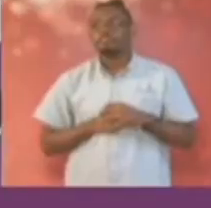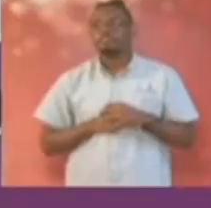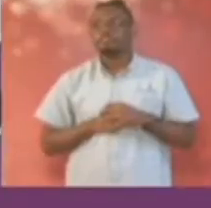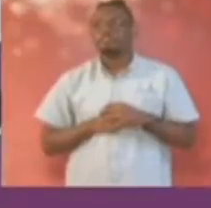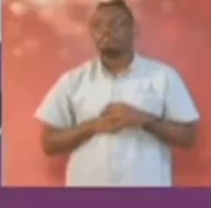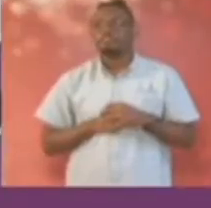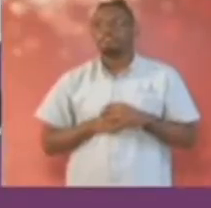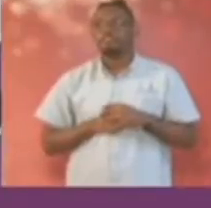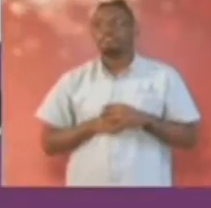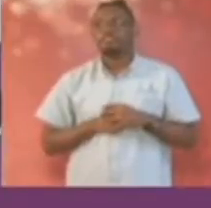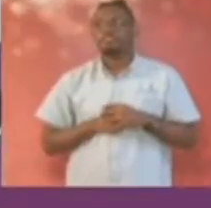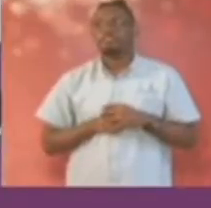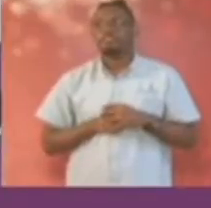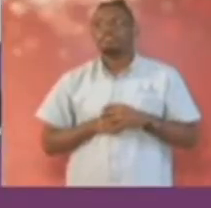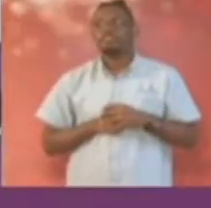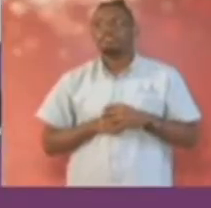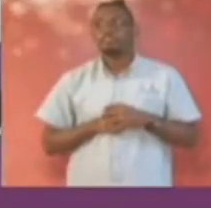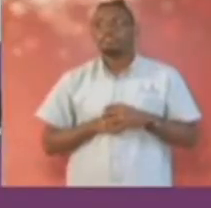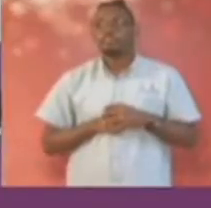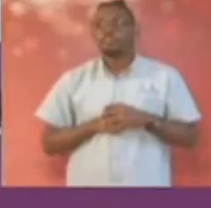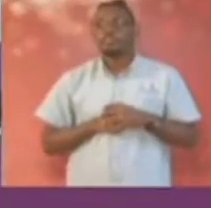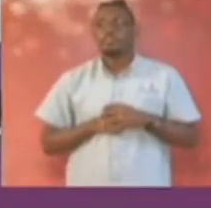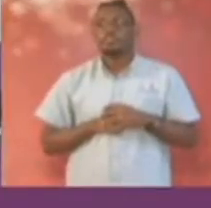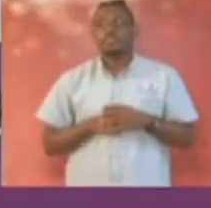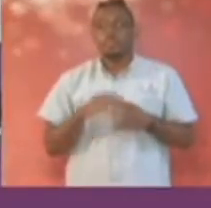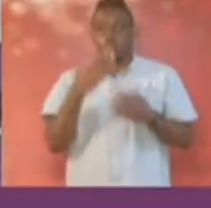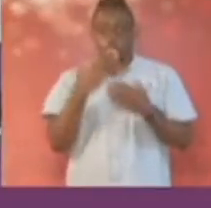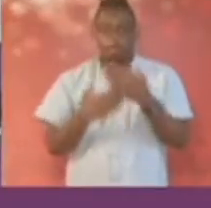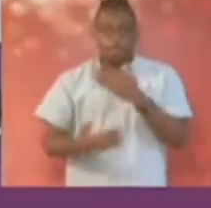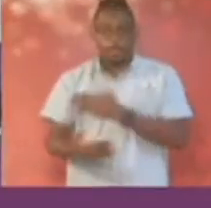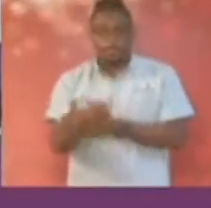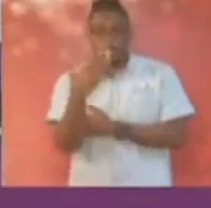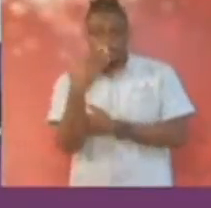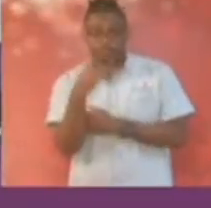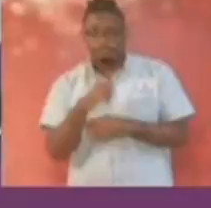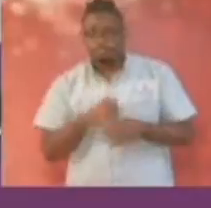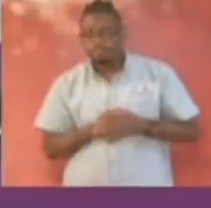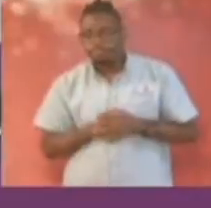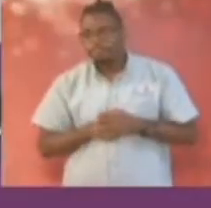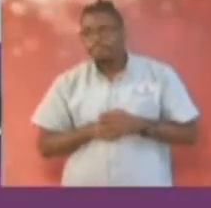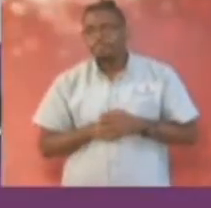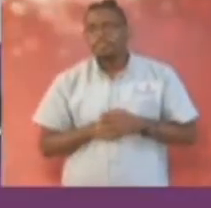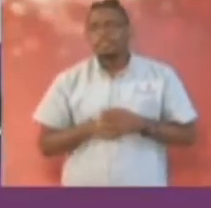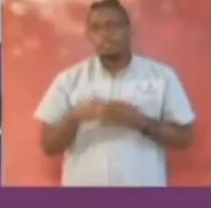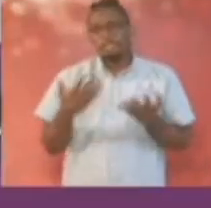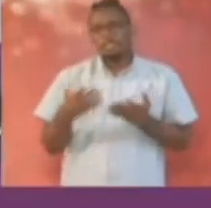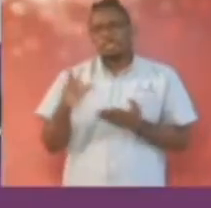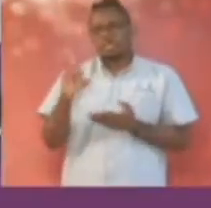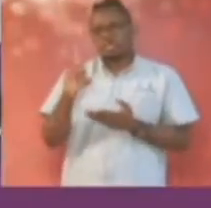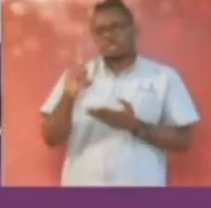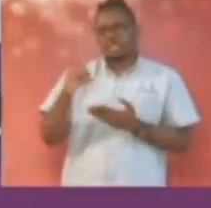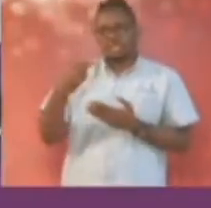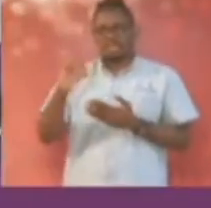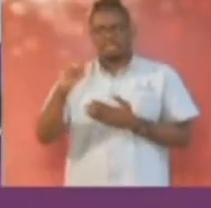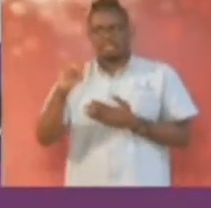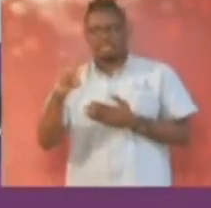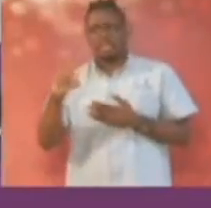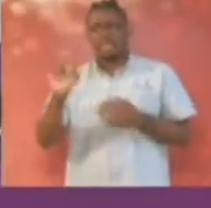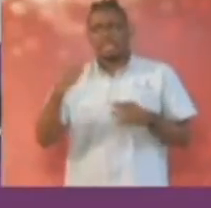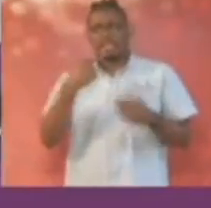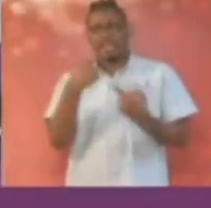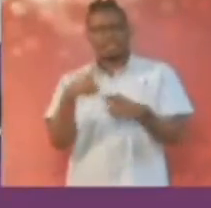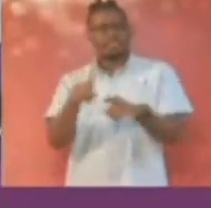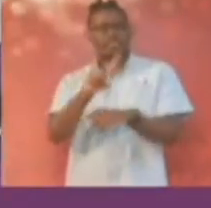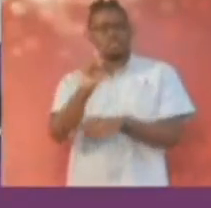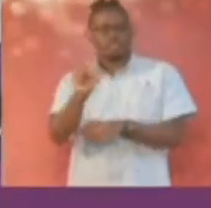Good morning, Kimbodra from the Express. Maybe Dr. Hines would want to take these questions. Dr. Hines, in a